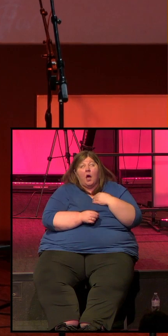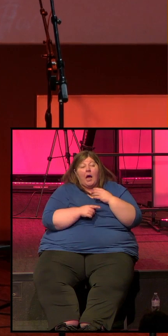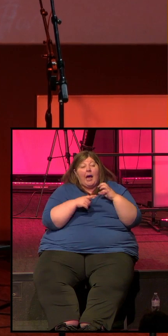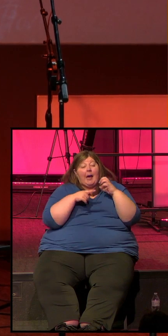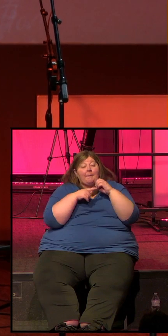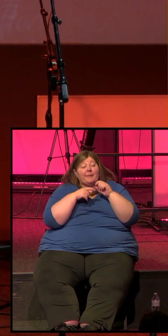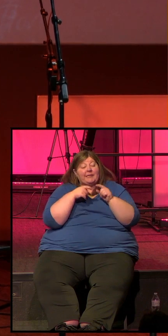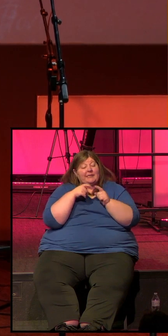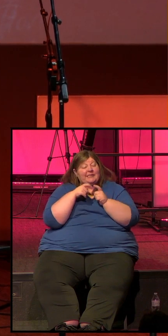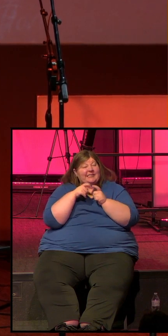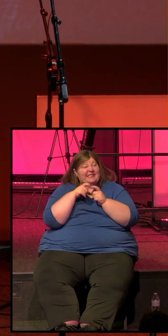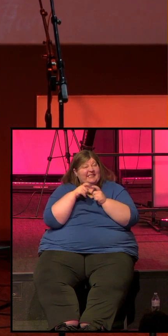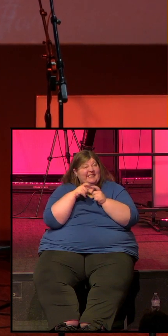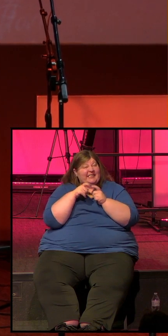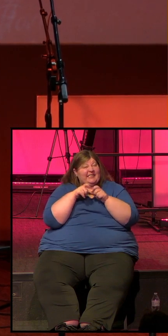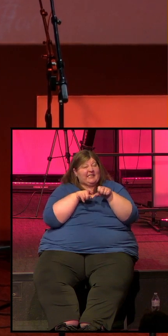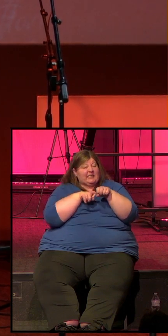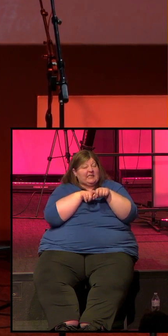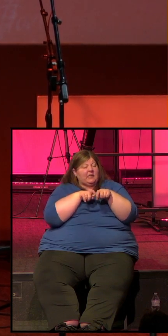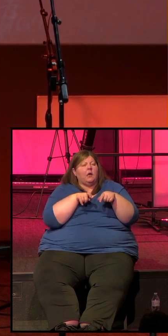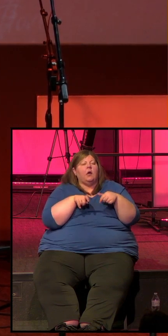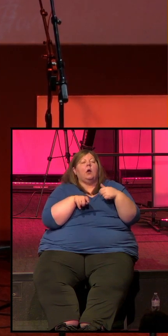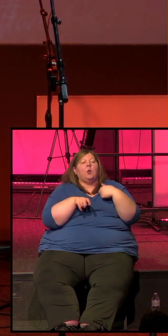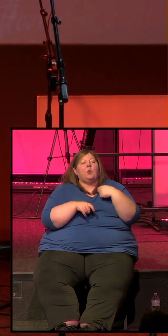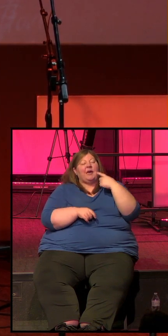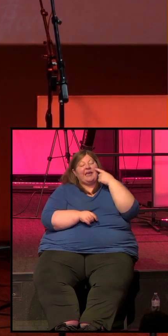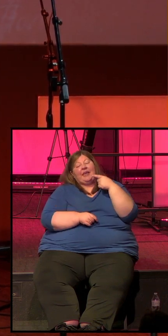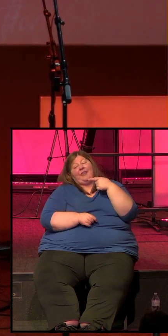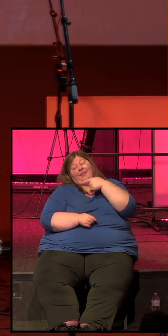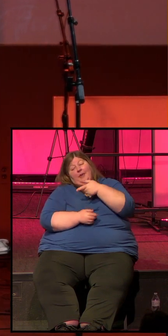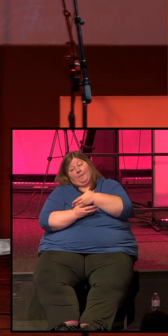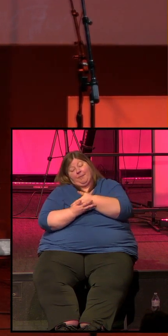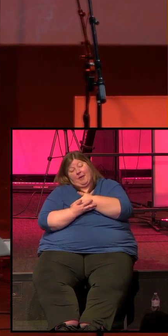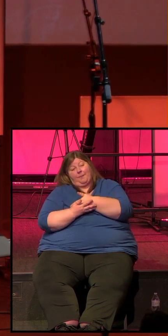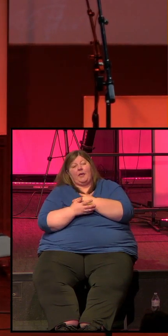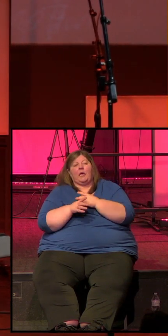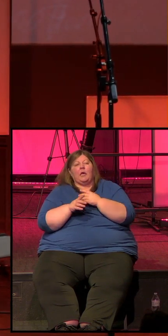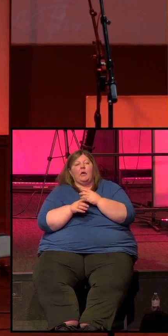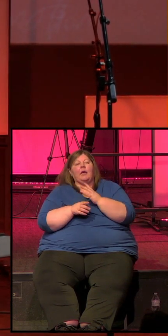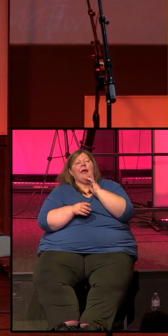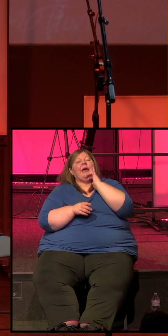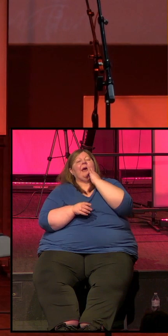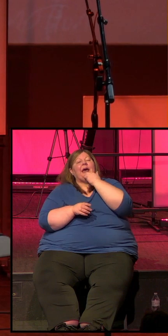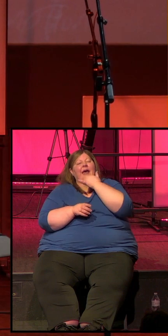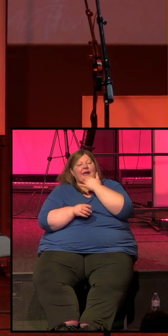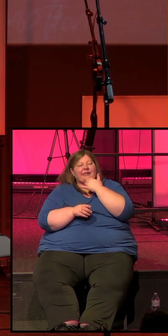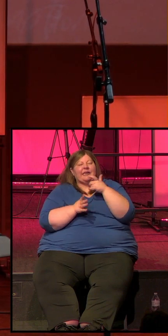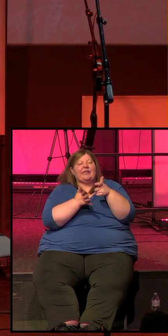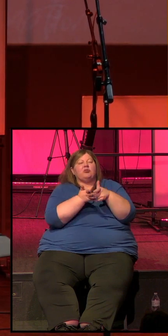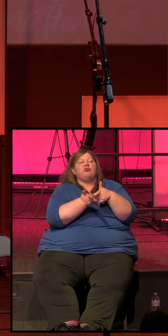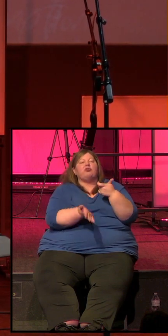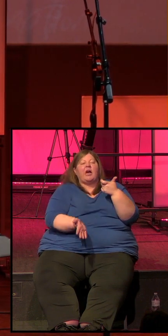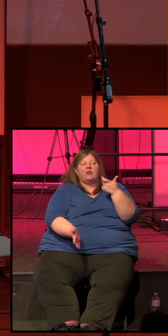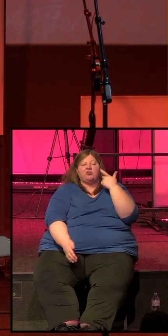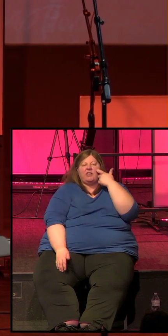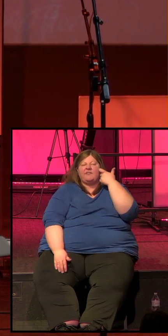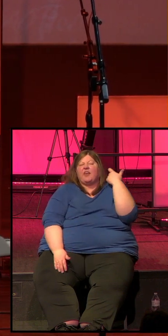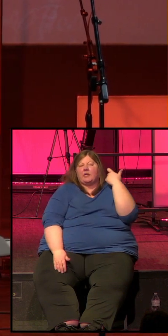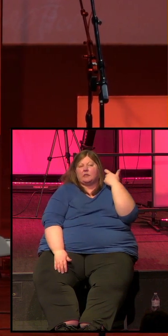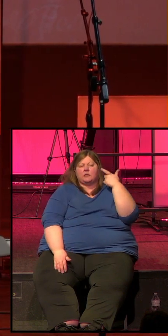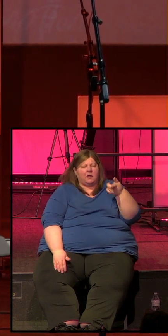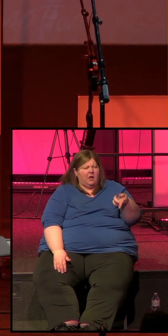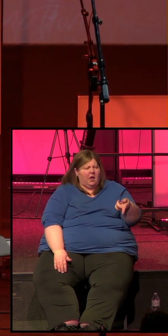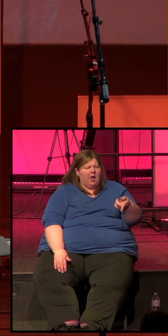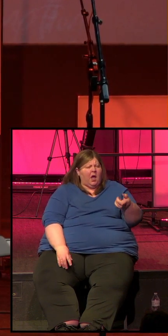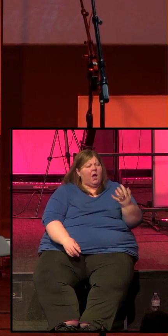nail." So here's what we think happened. We think Jordan, right, baby nails, accidentally scratched Judah on his face, and Judah